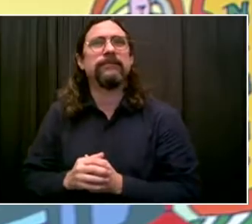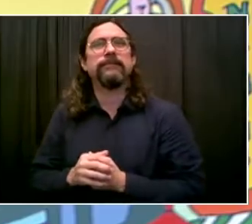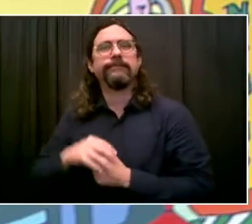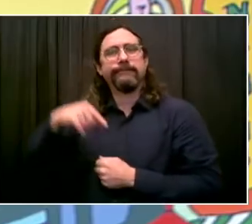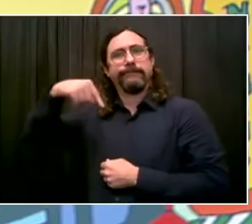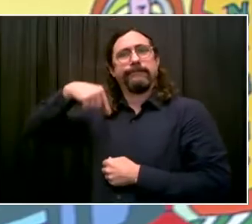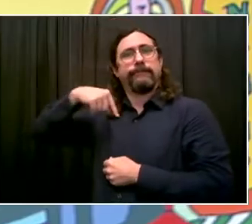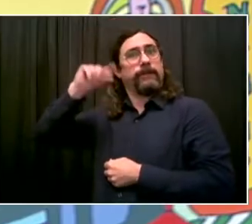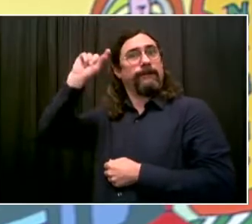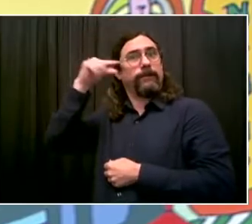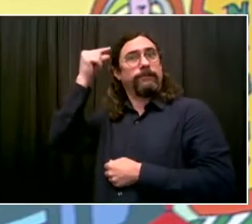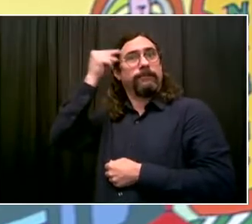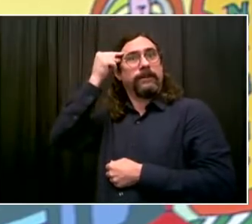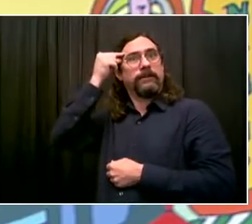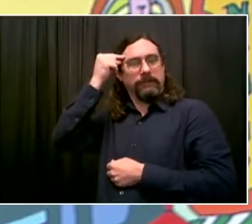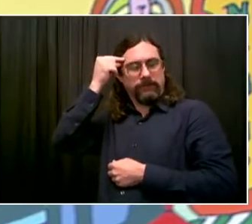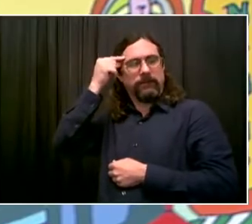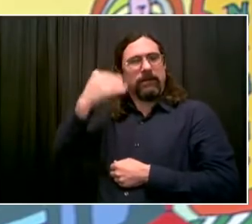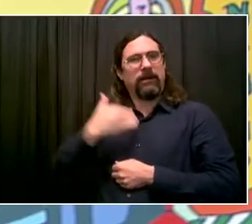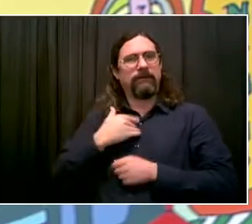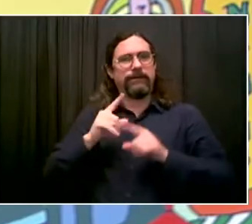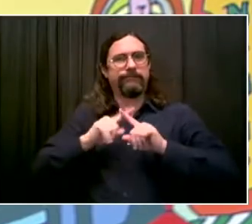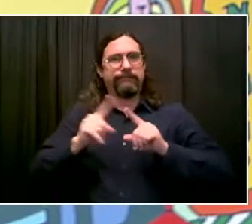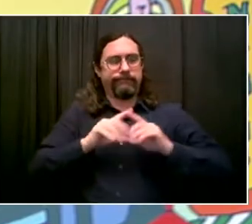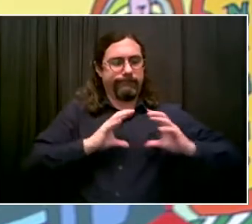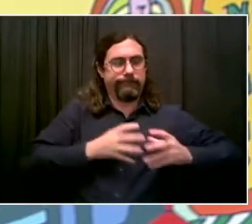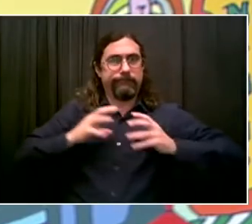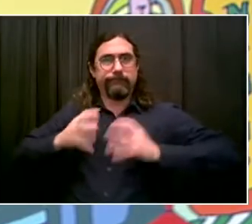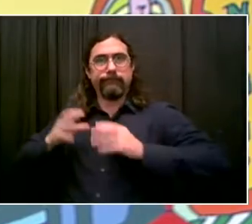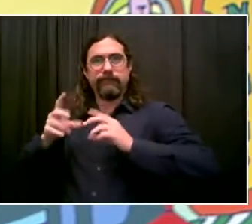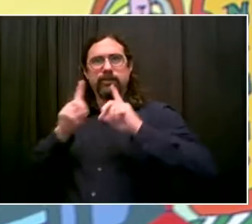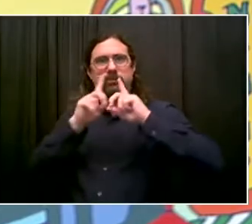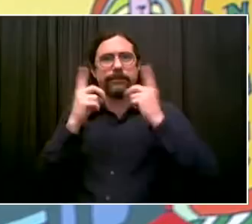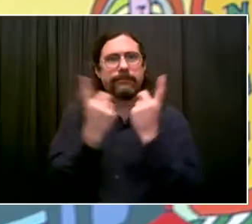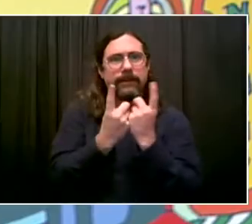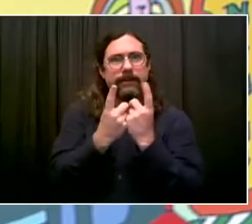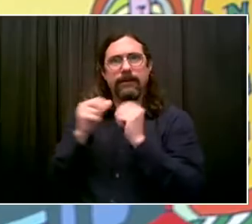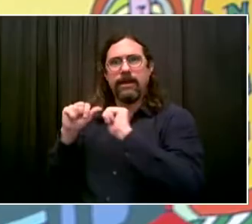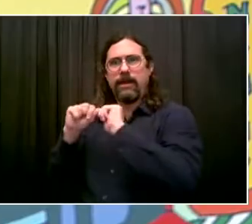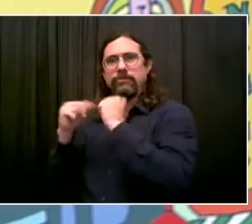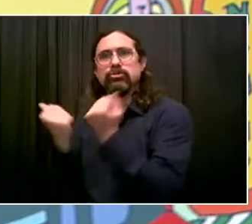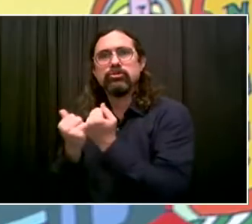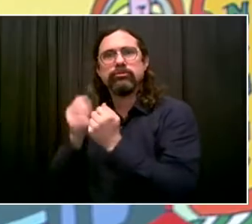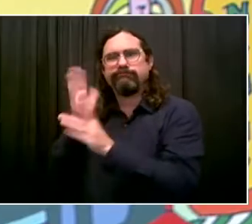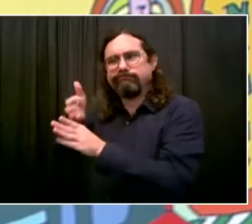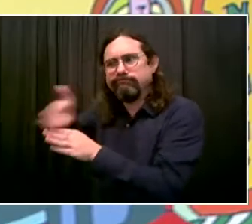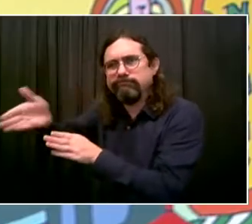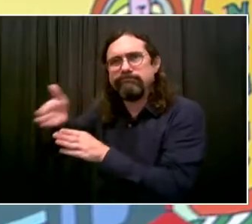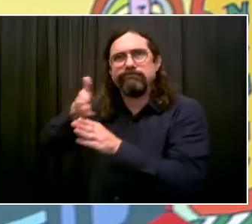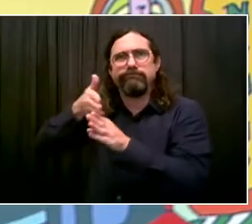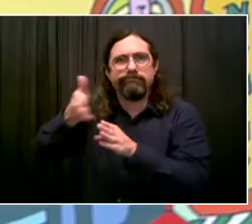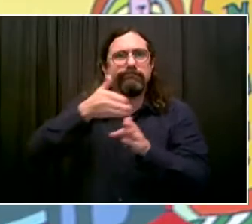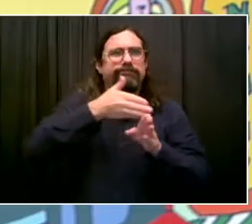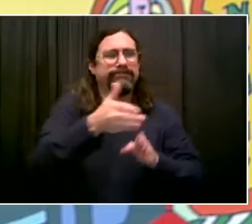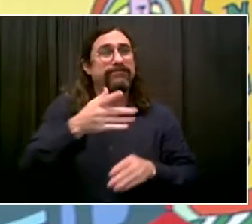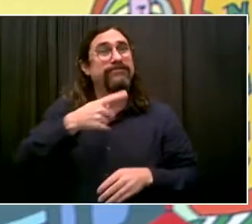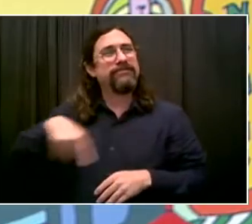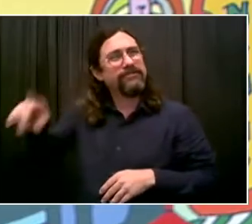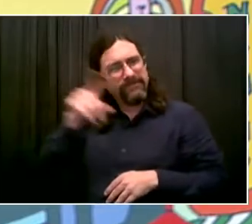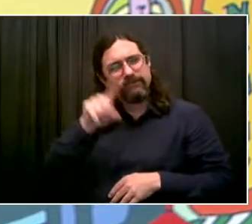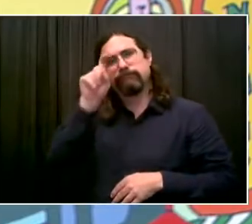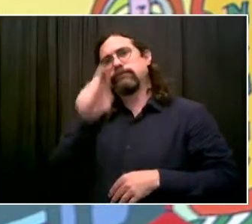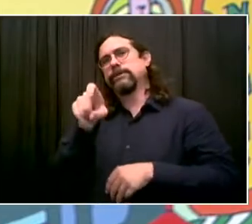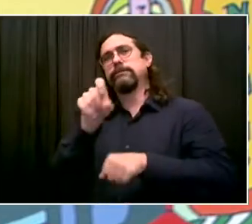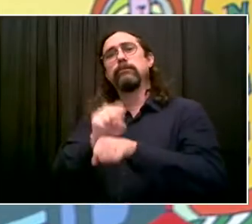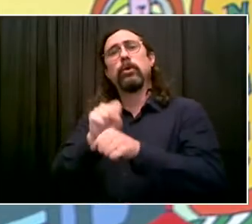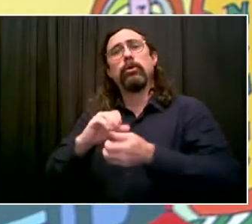up who haven't had as much of a chance. Today, we're going to be talking about an outstanding new leader who's being elevated in our team